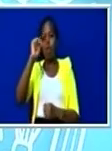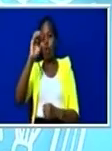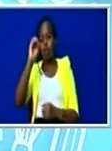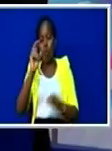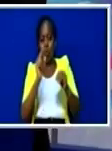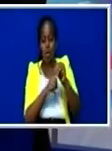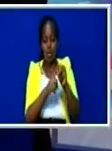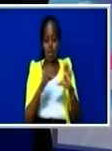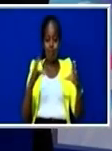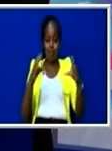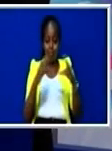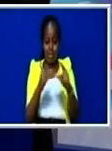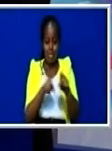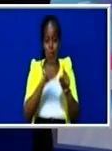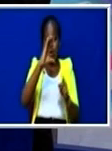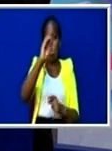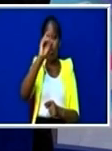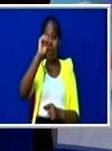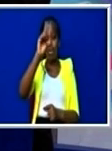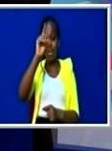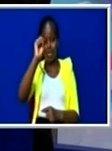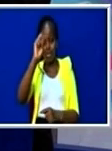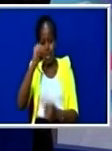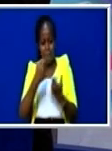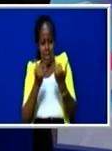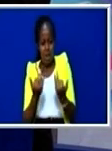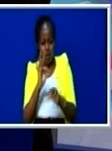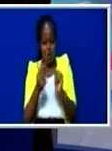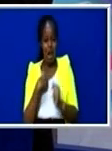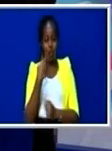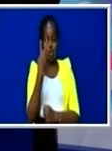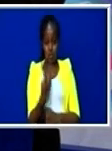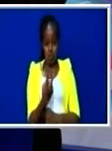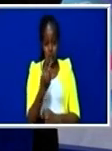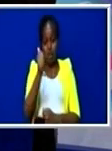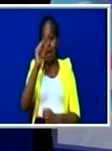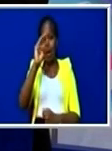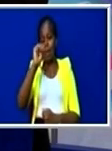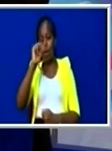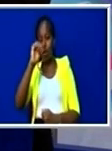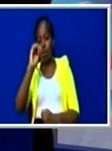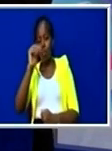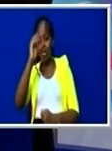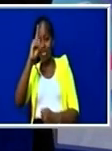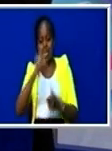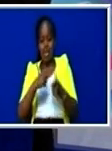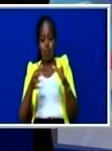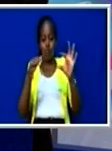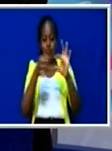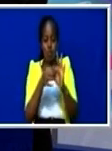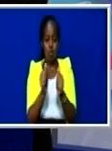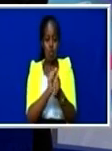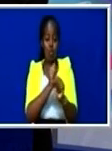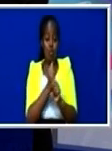condensed together. But when we just take two amino acids and then we link them together, then